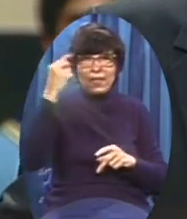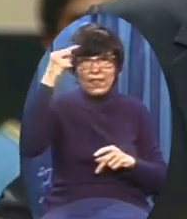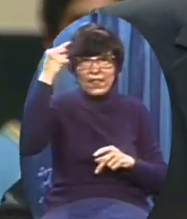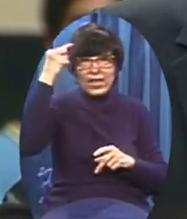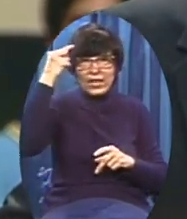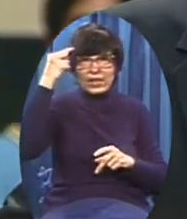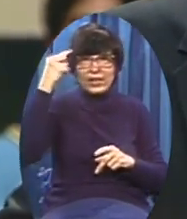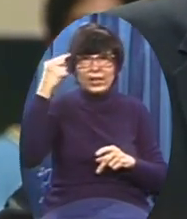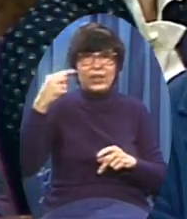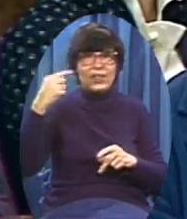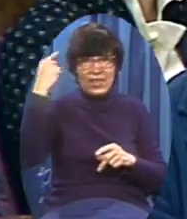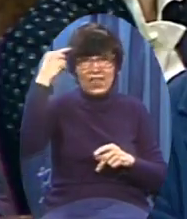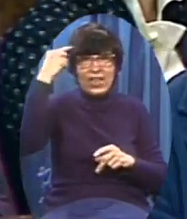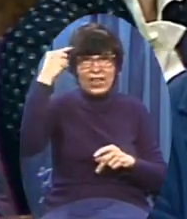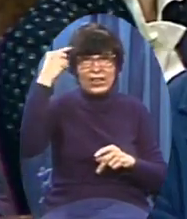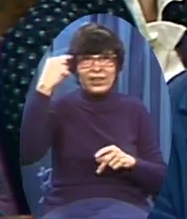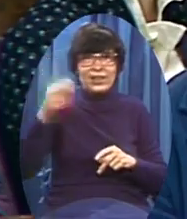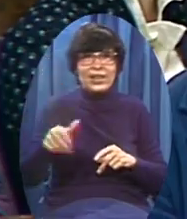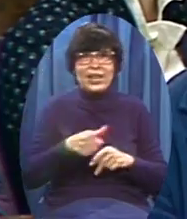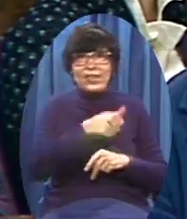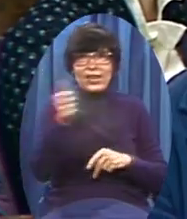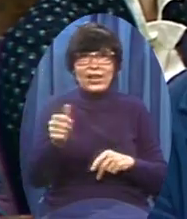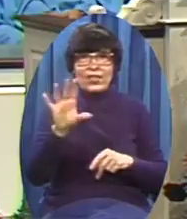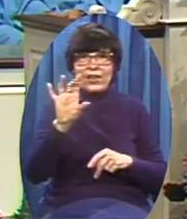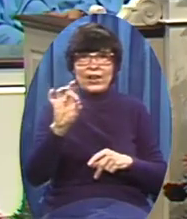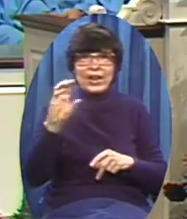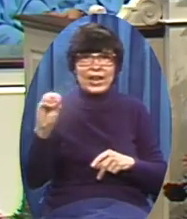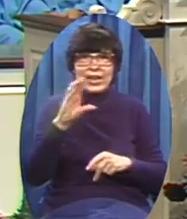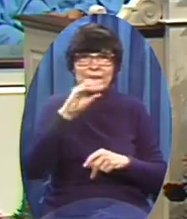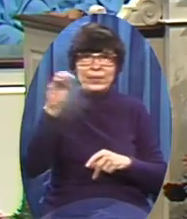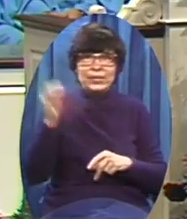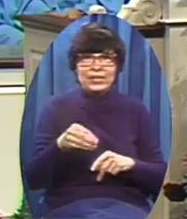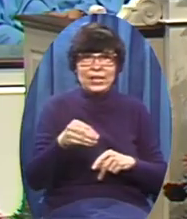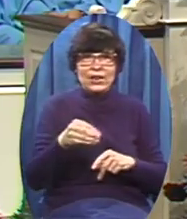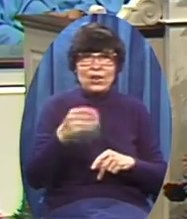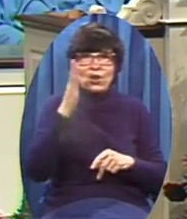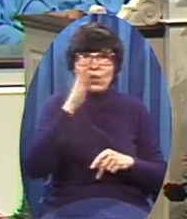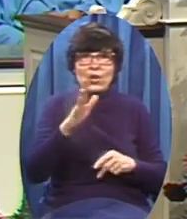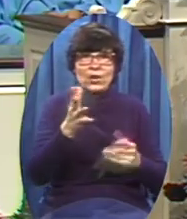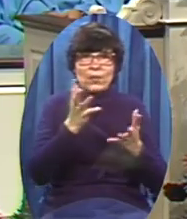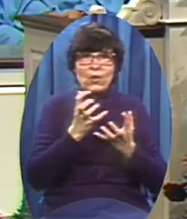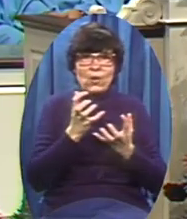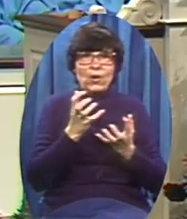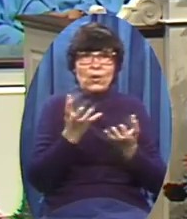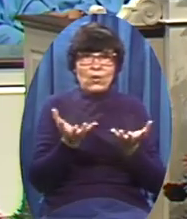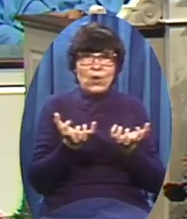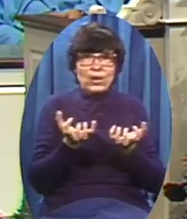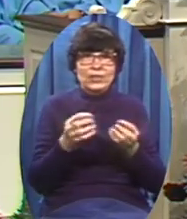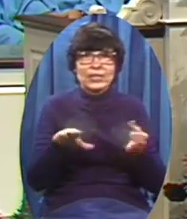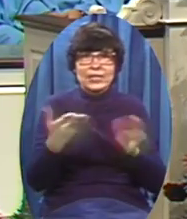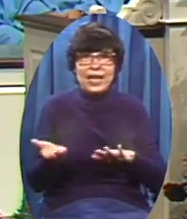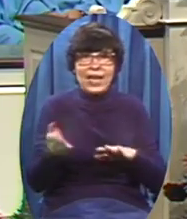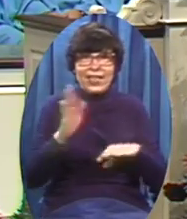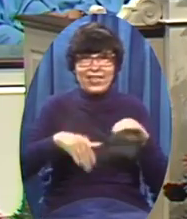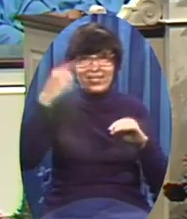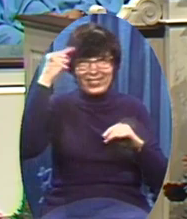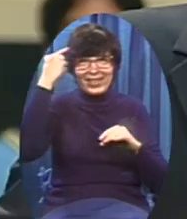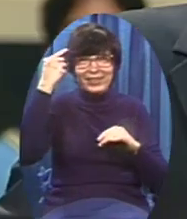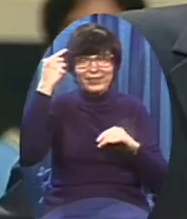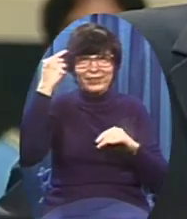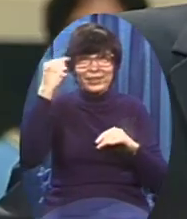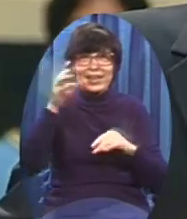rather die than think. And I imagine some of these professors around here could say amen to that to some of you students.